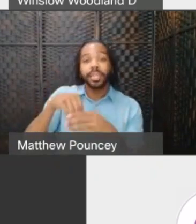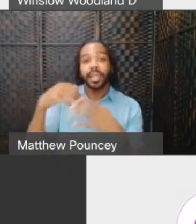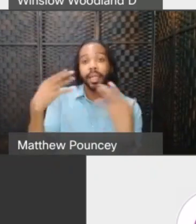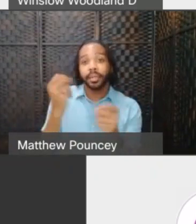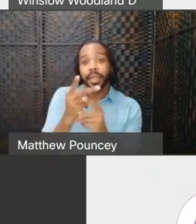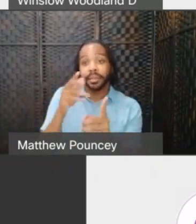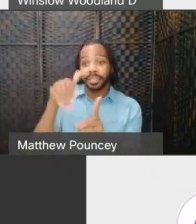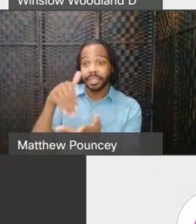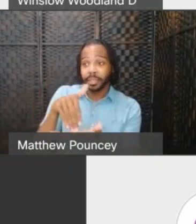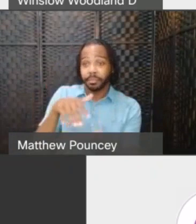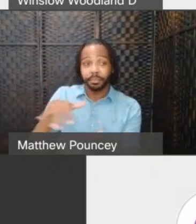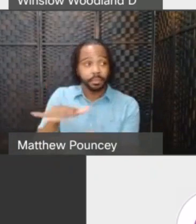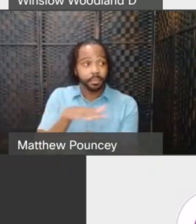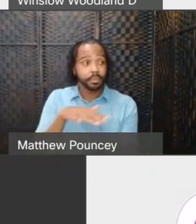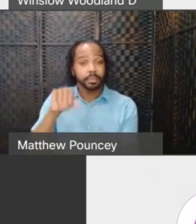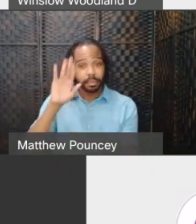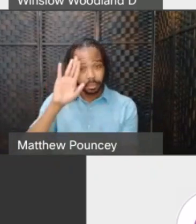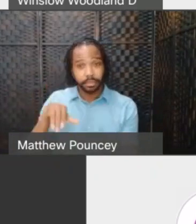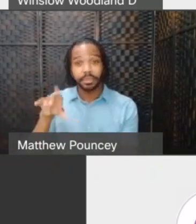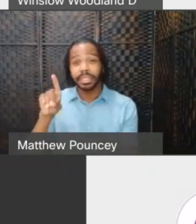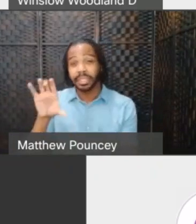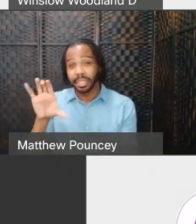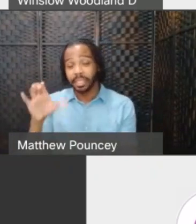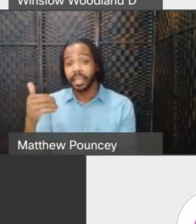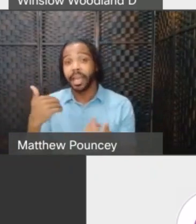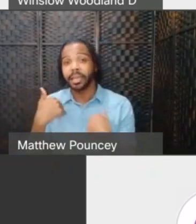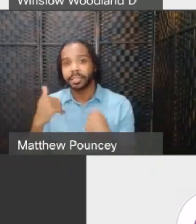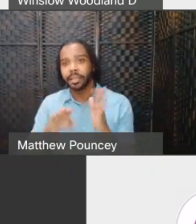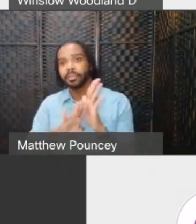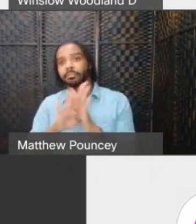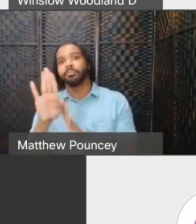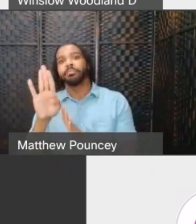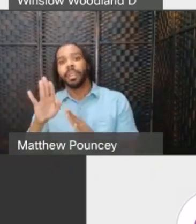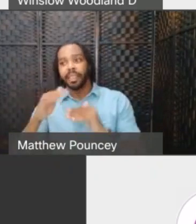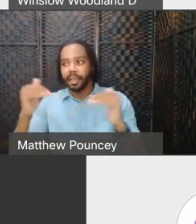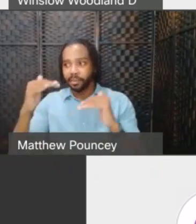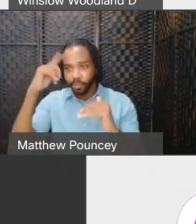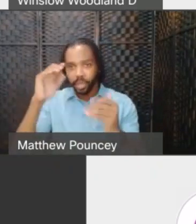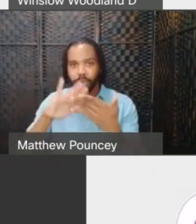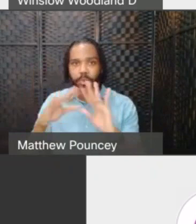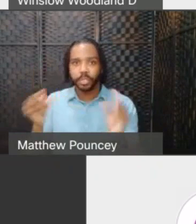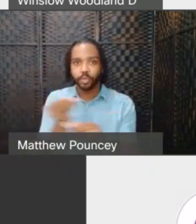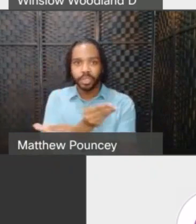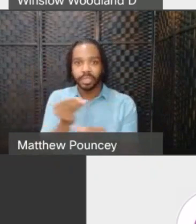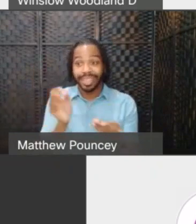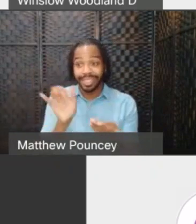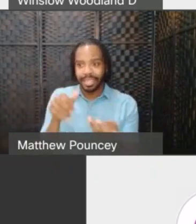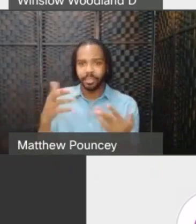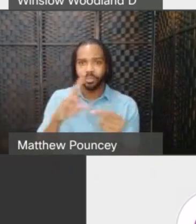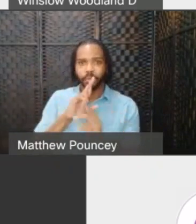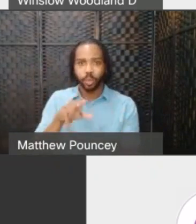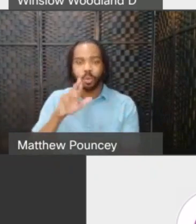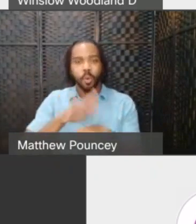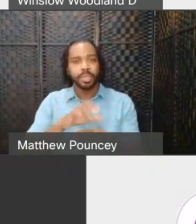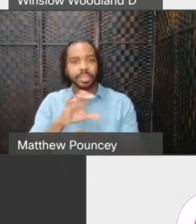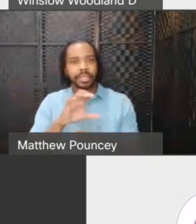DC has substantial or high levels of community transmission, as reported on the CDC COVID-19 data tracker for